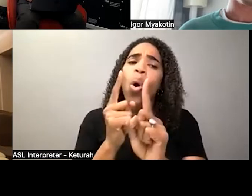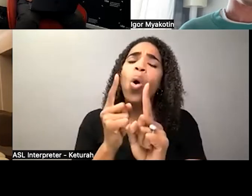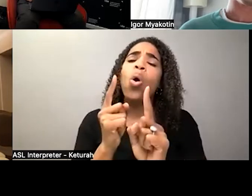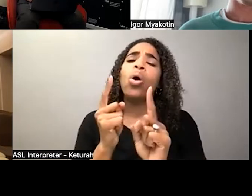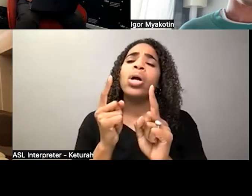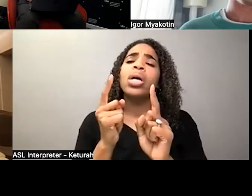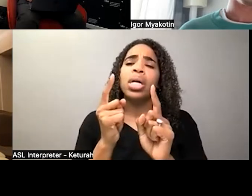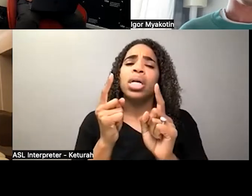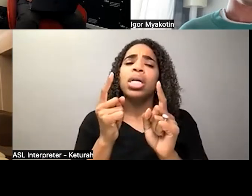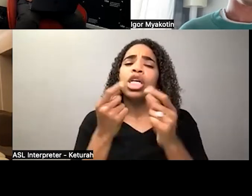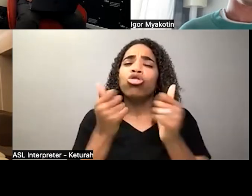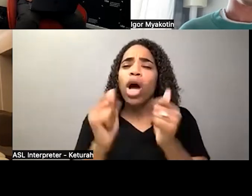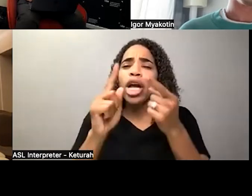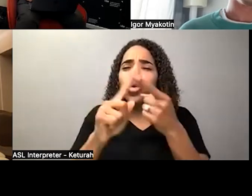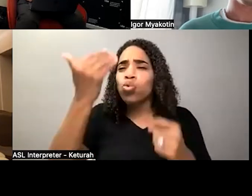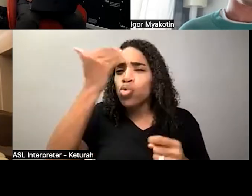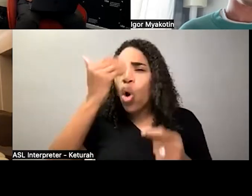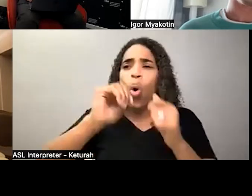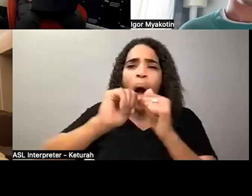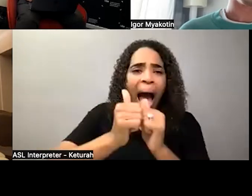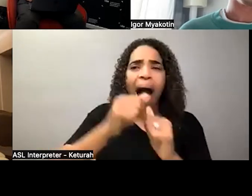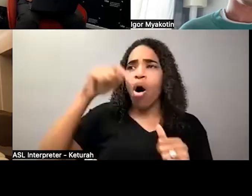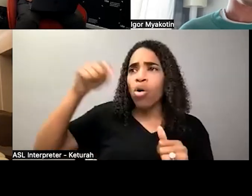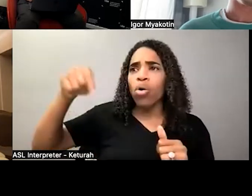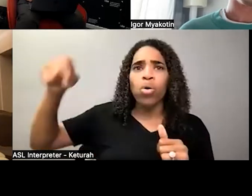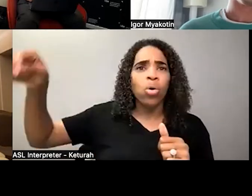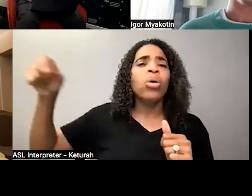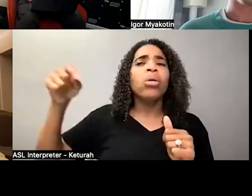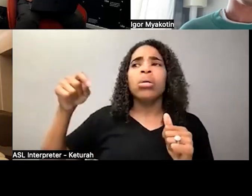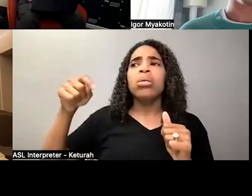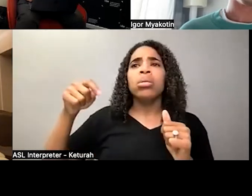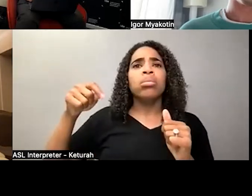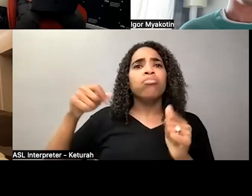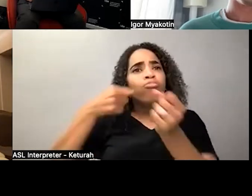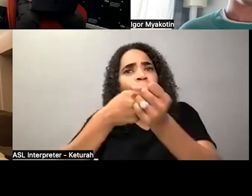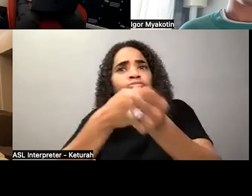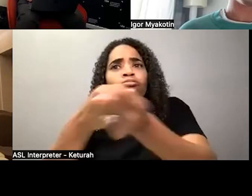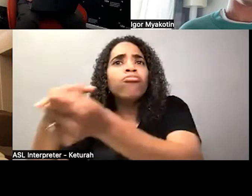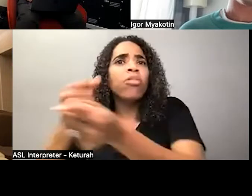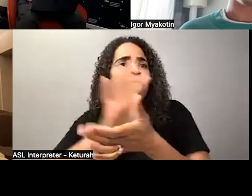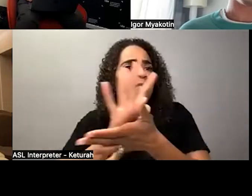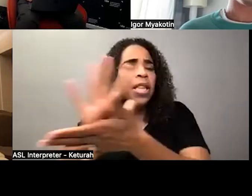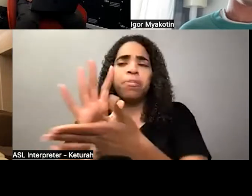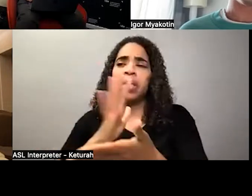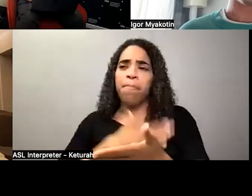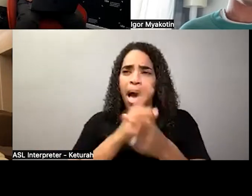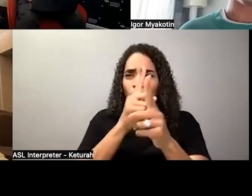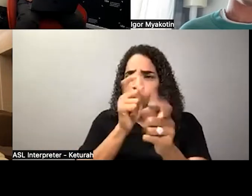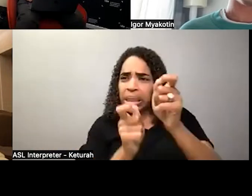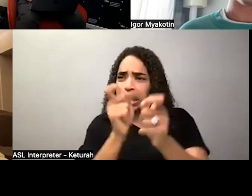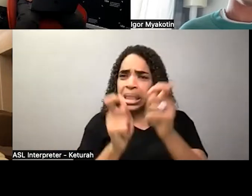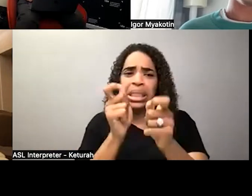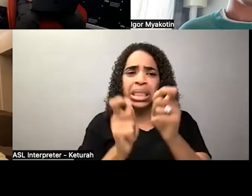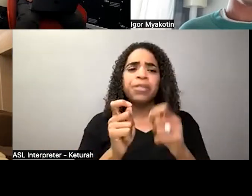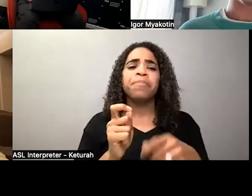build a know-how of how programs works and function. So I adapt that to, I send the films